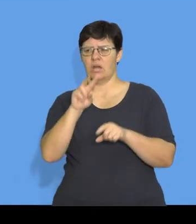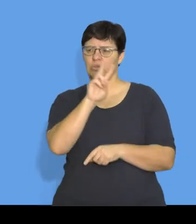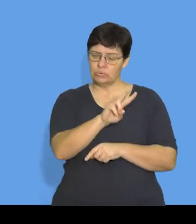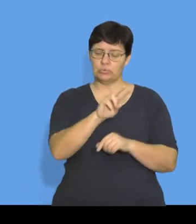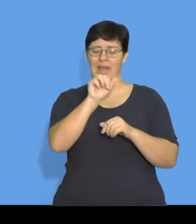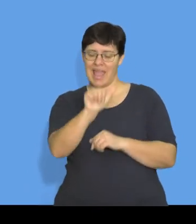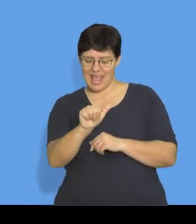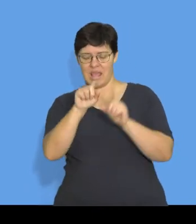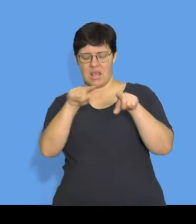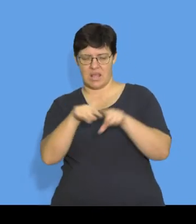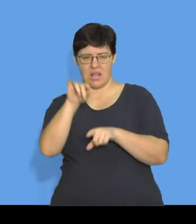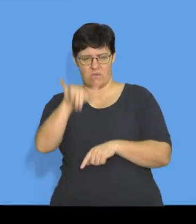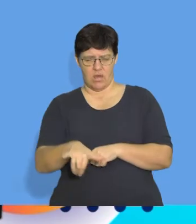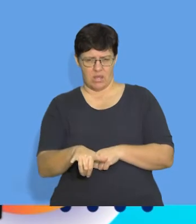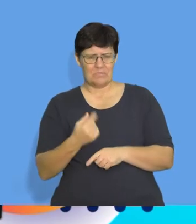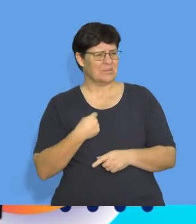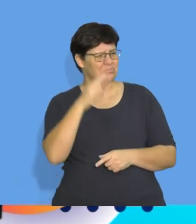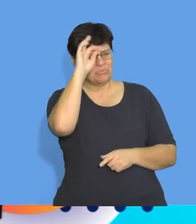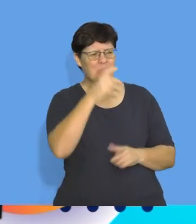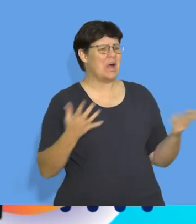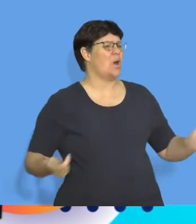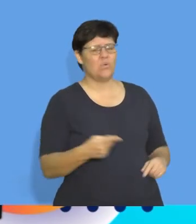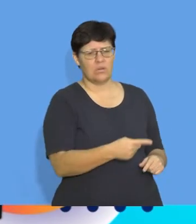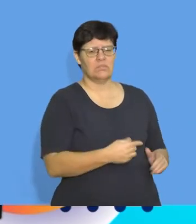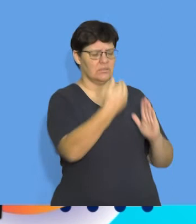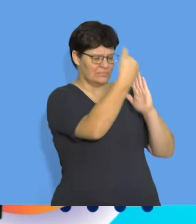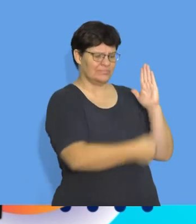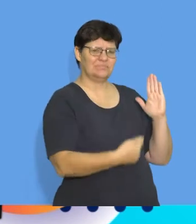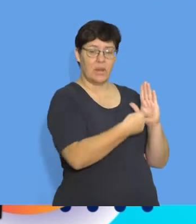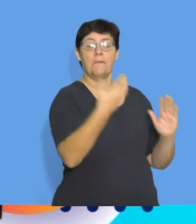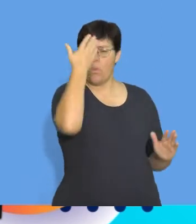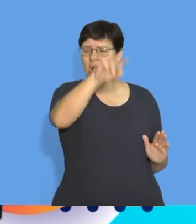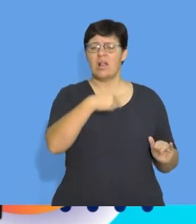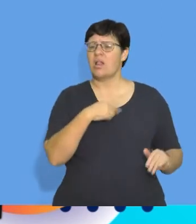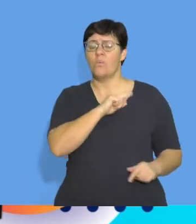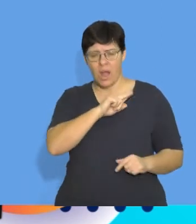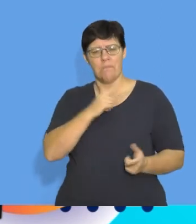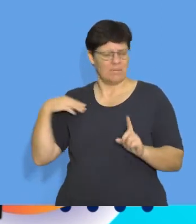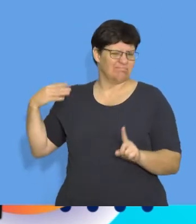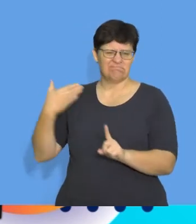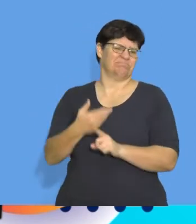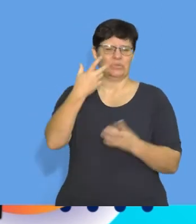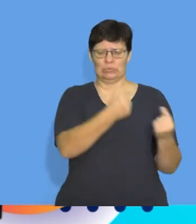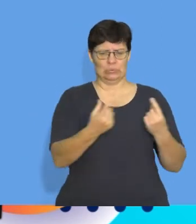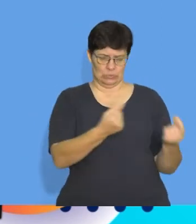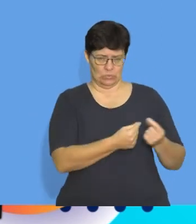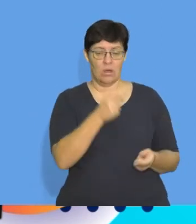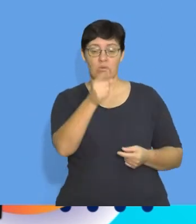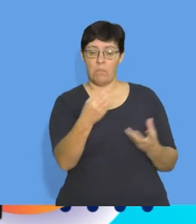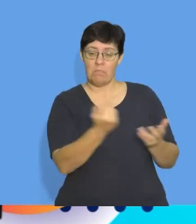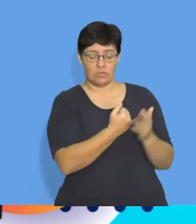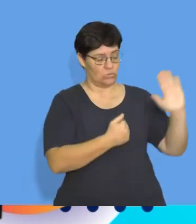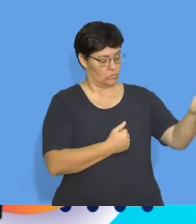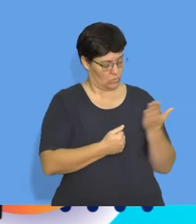You're not expected to remember them. I know them because I've been doing this for a while, okay? But what you should be doing